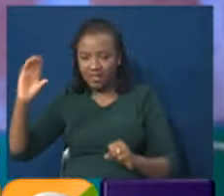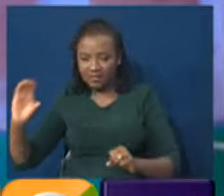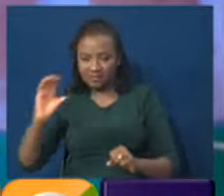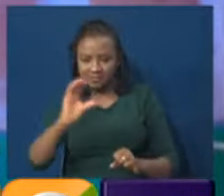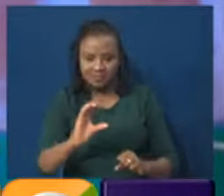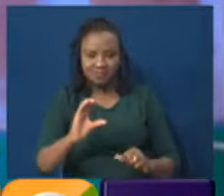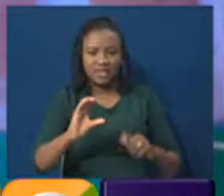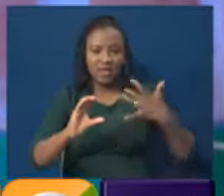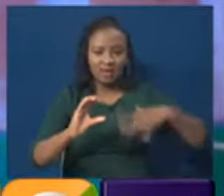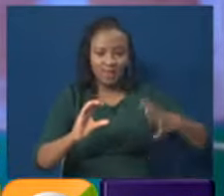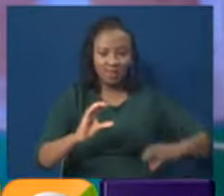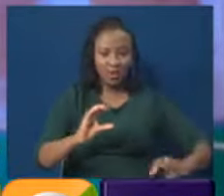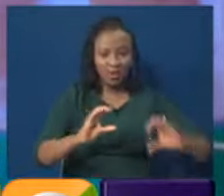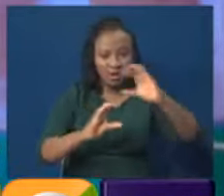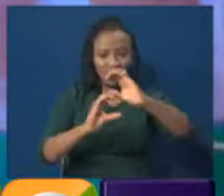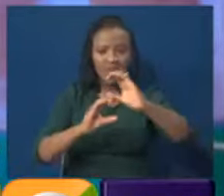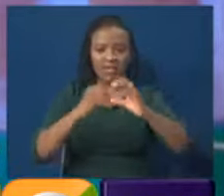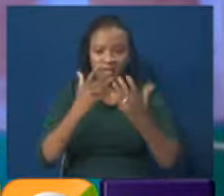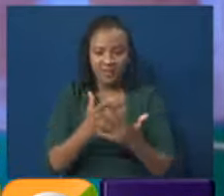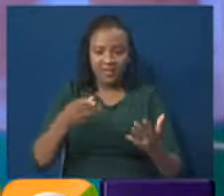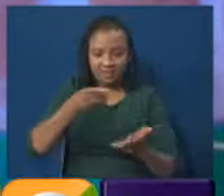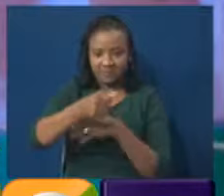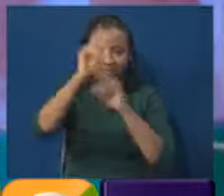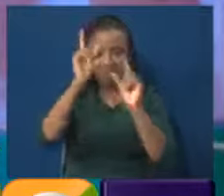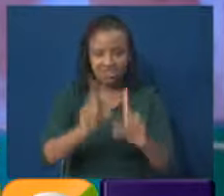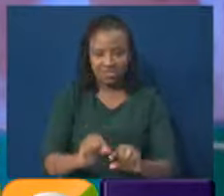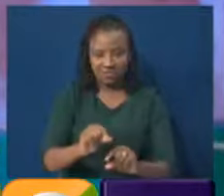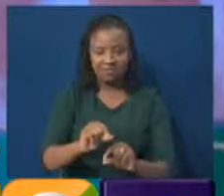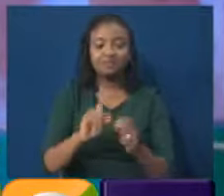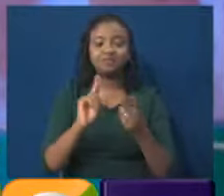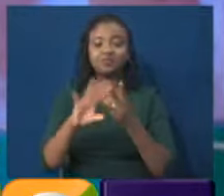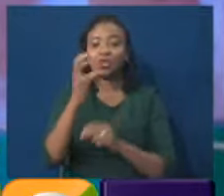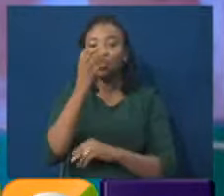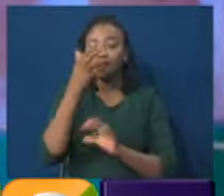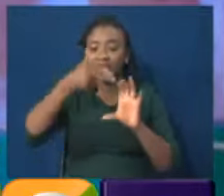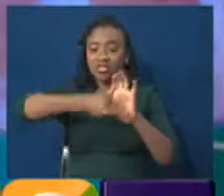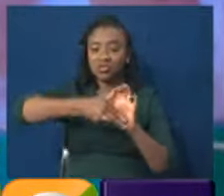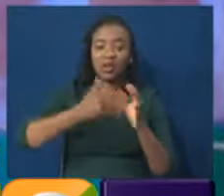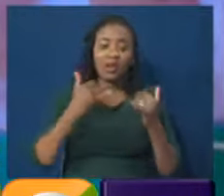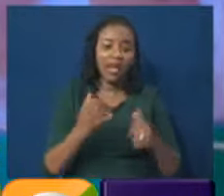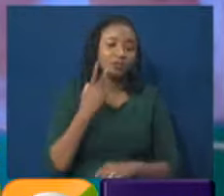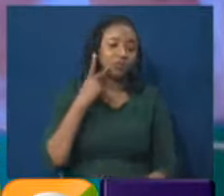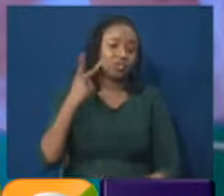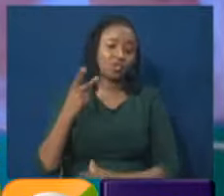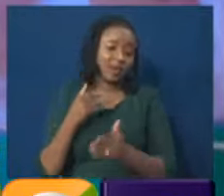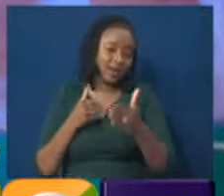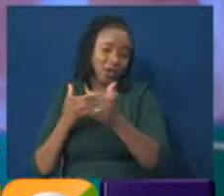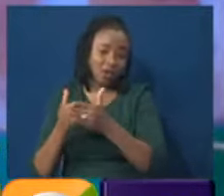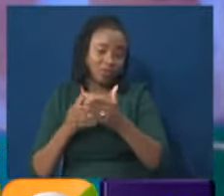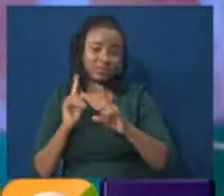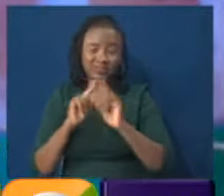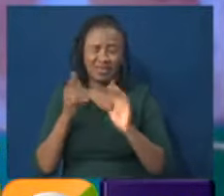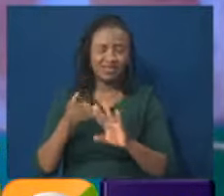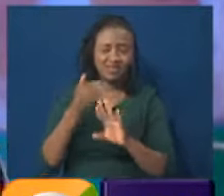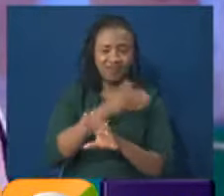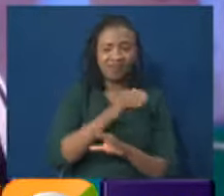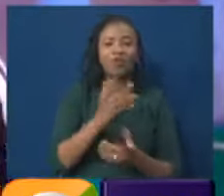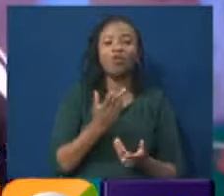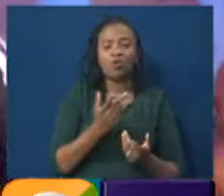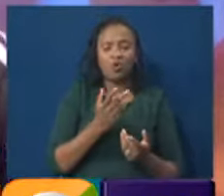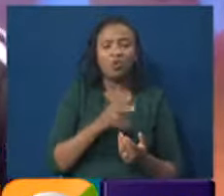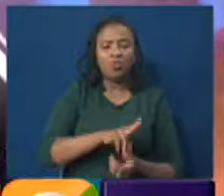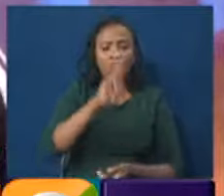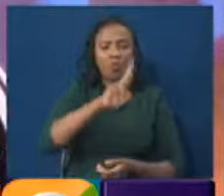inakuwa rahisi. Petrol wakati Uhuru alitoka ilikuwa ni 159, sasa inaingia 200. Maisha juu chini iko juu